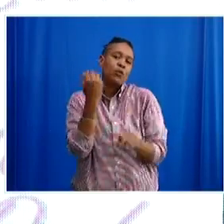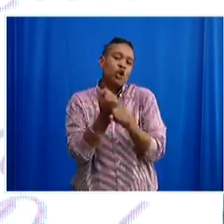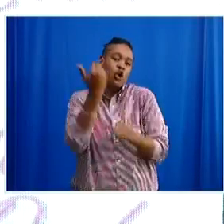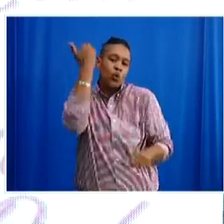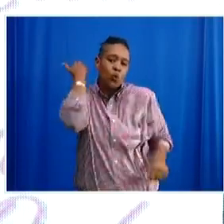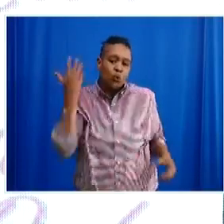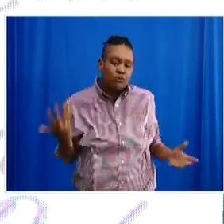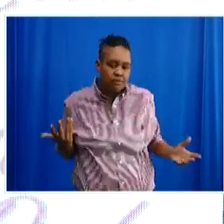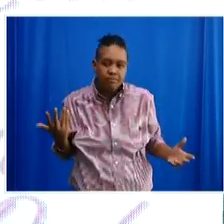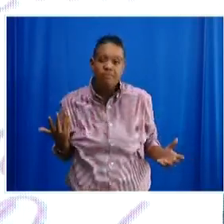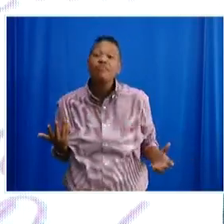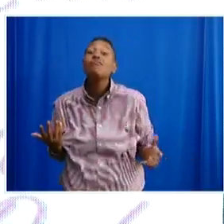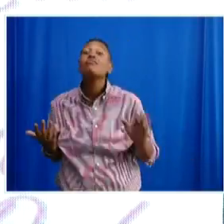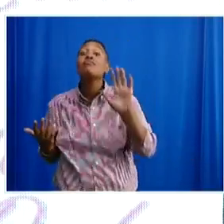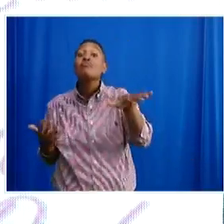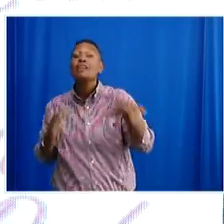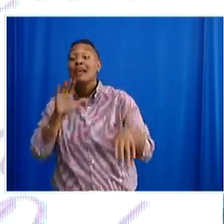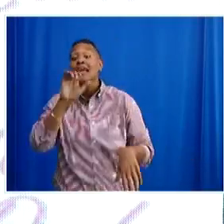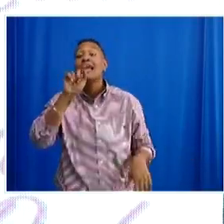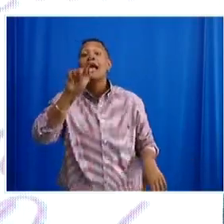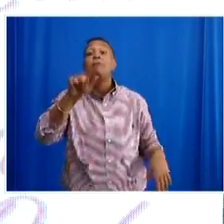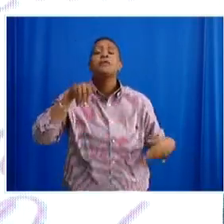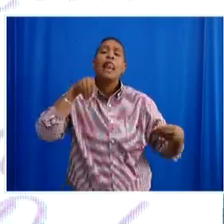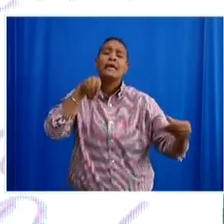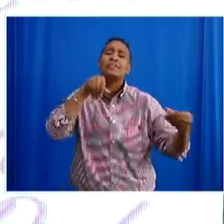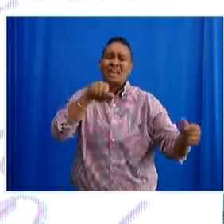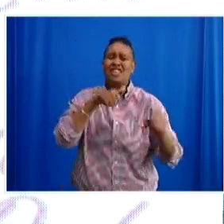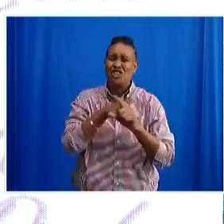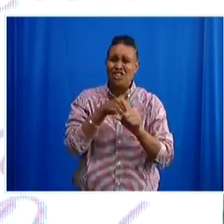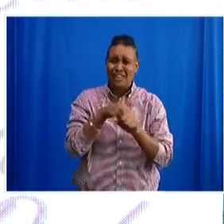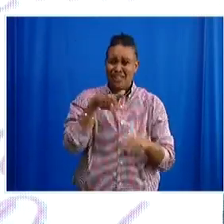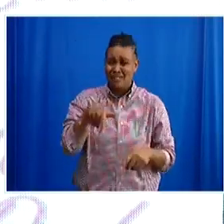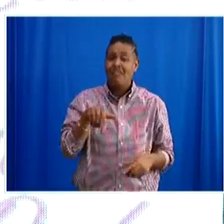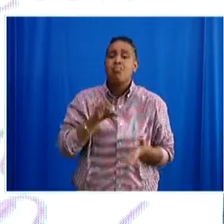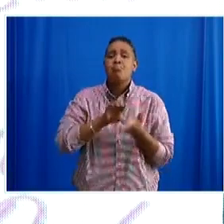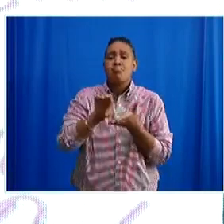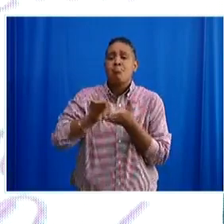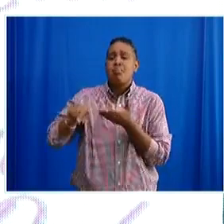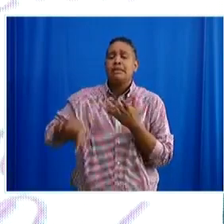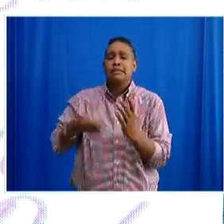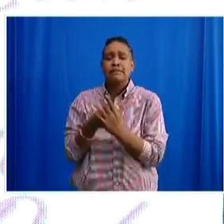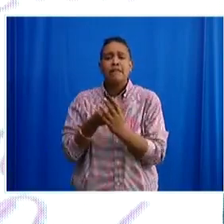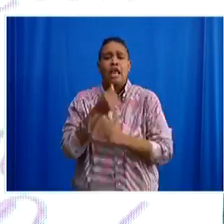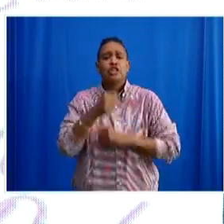Indeed, capital expenditure allocation in this financial year is